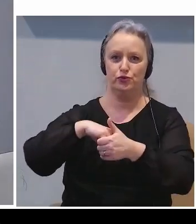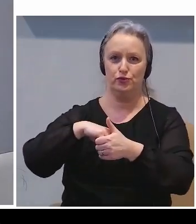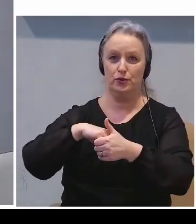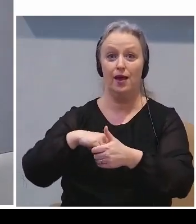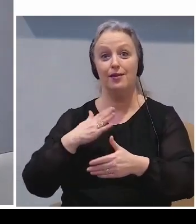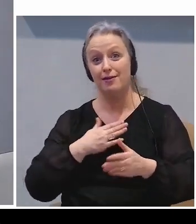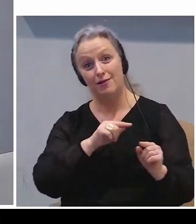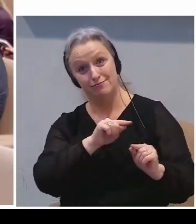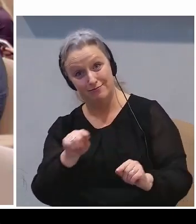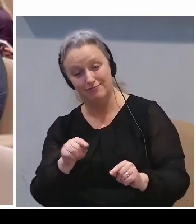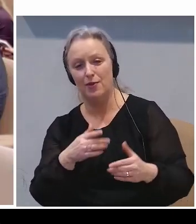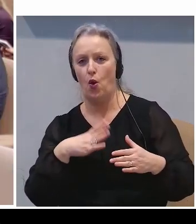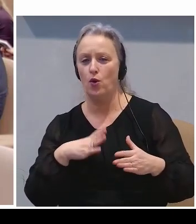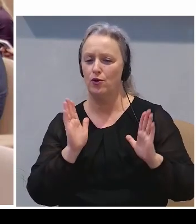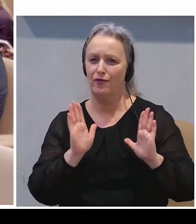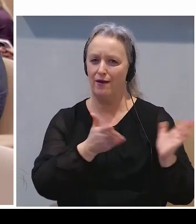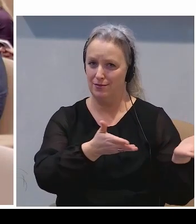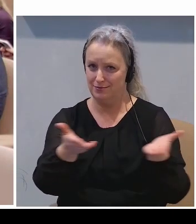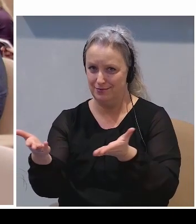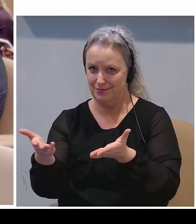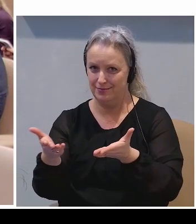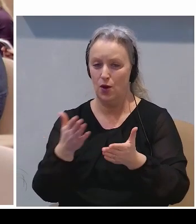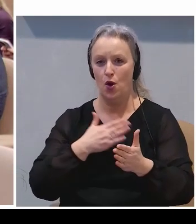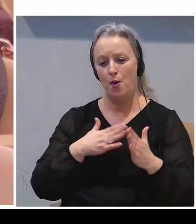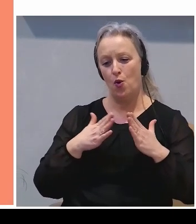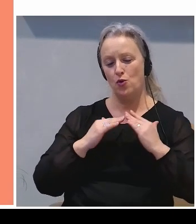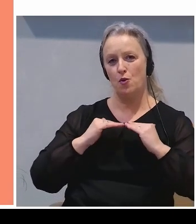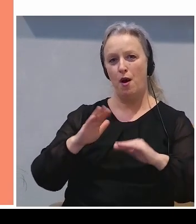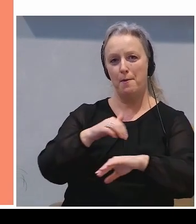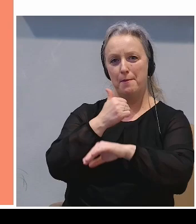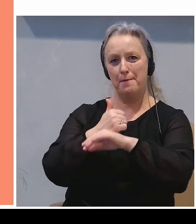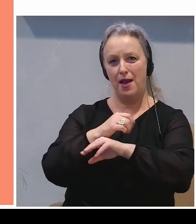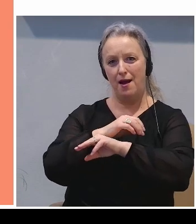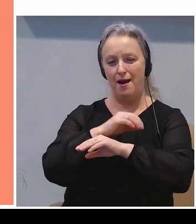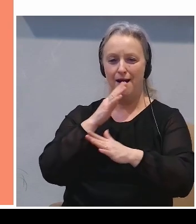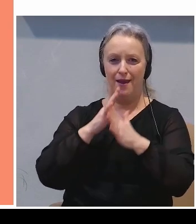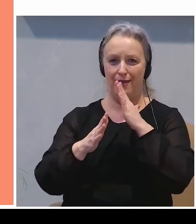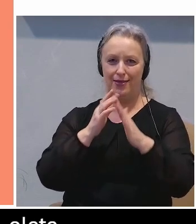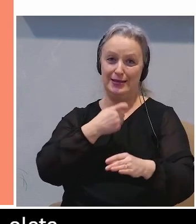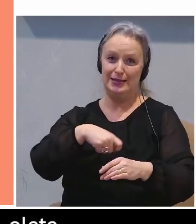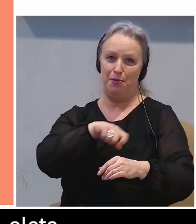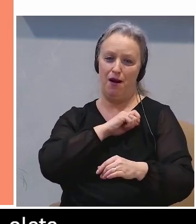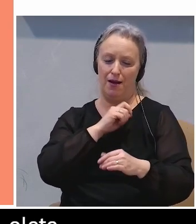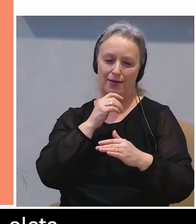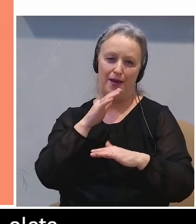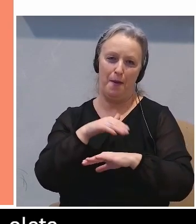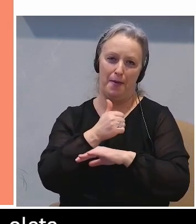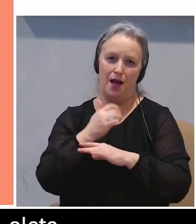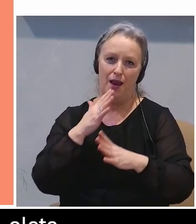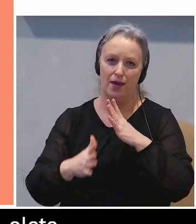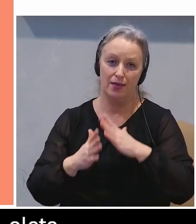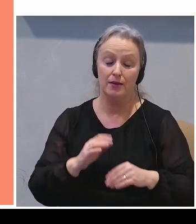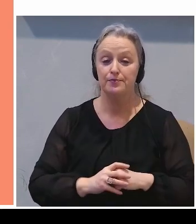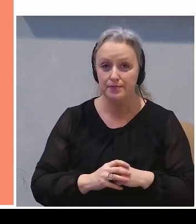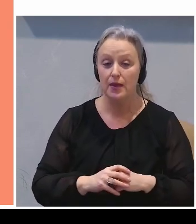opportunity. And then we are also involved in these other projects that we call infrastructure development projects or capacity projects.